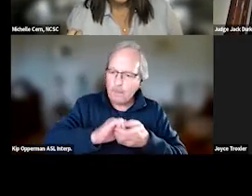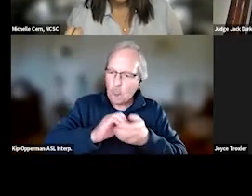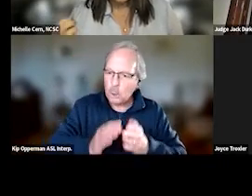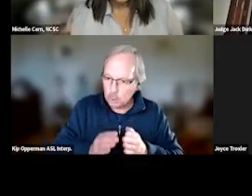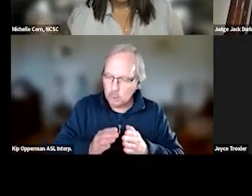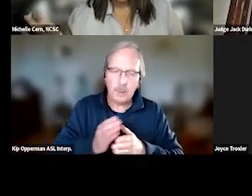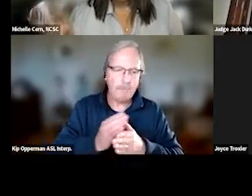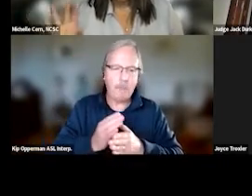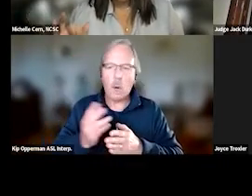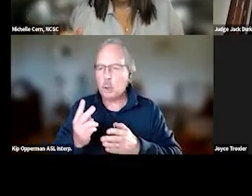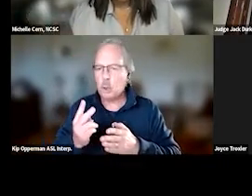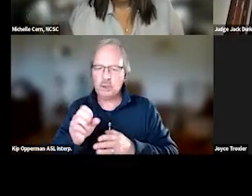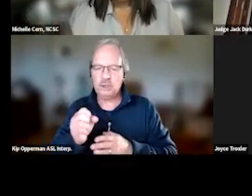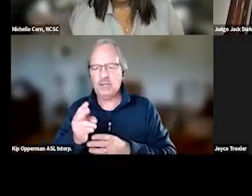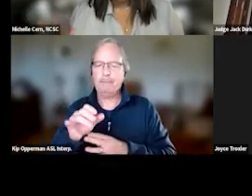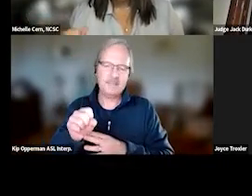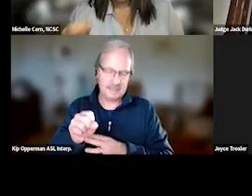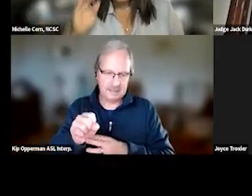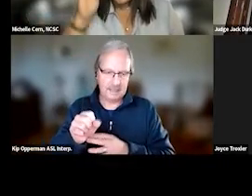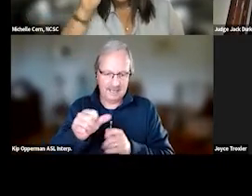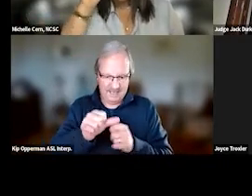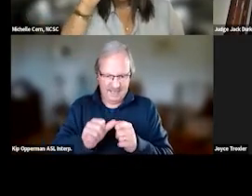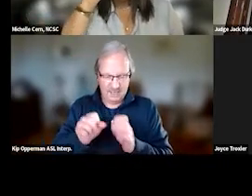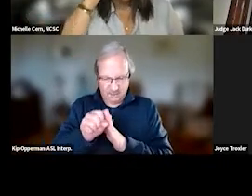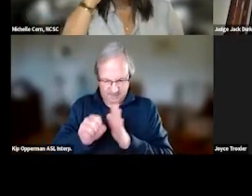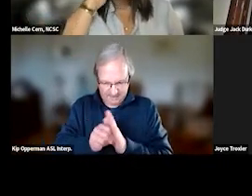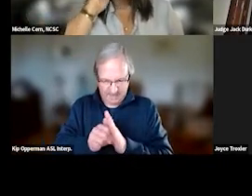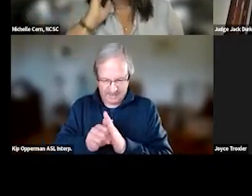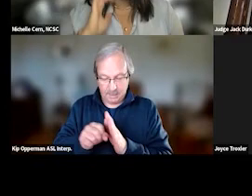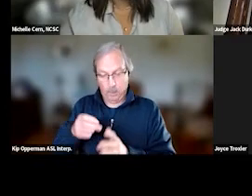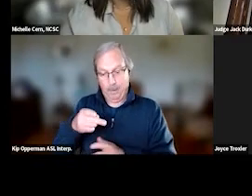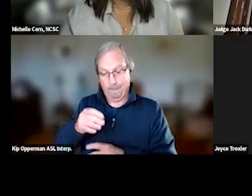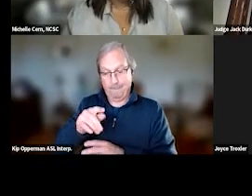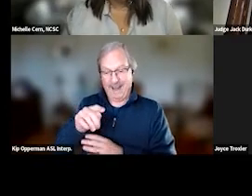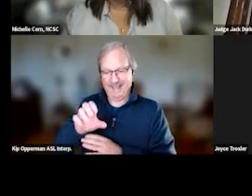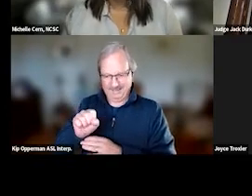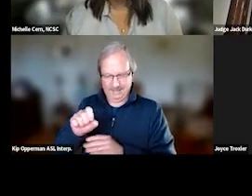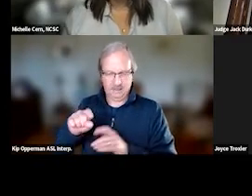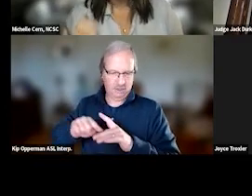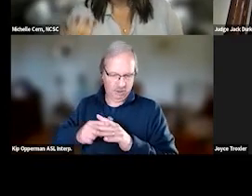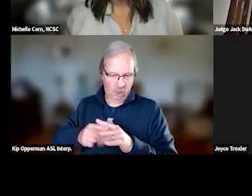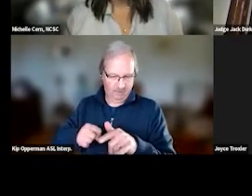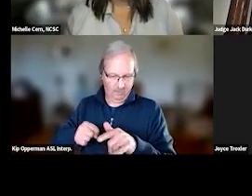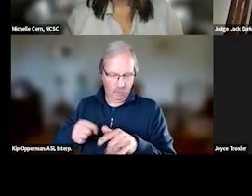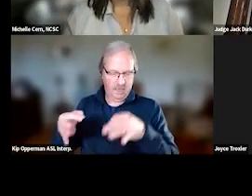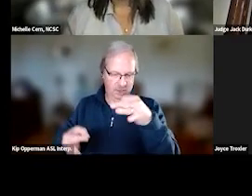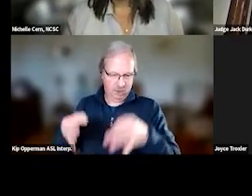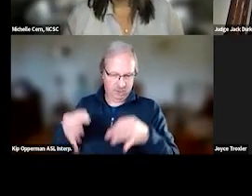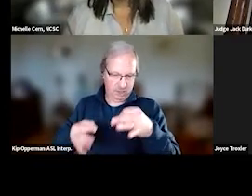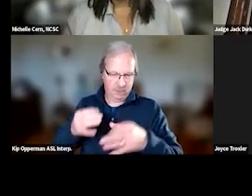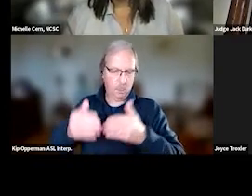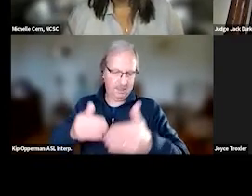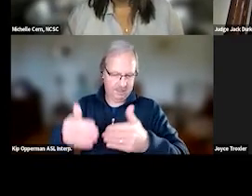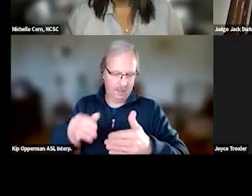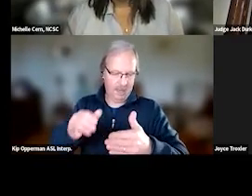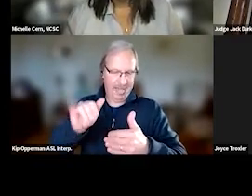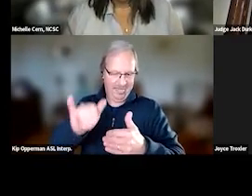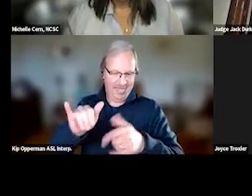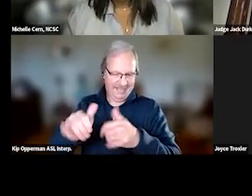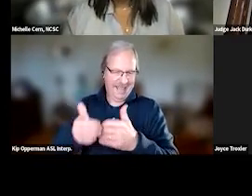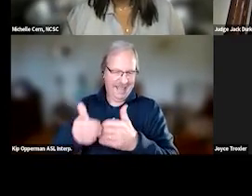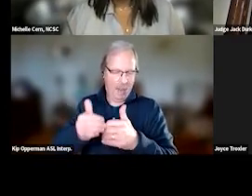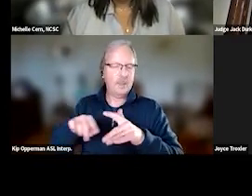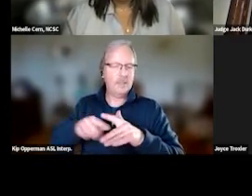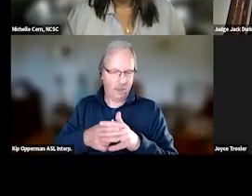partnerships within each of the states that we piloted this ECHO for the Judiciary series. This is how we started, is we went to